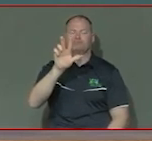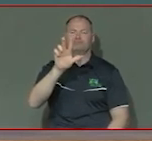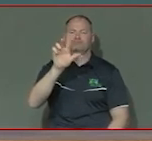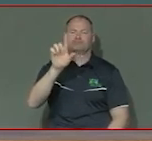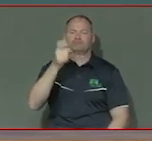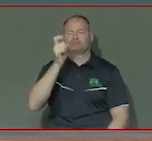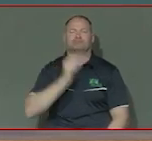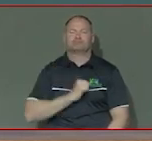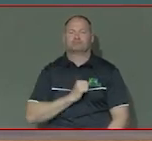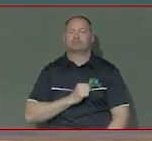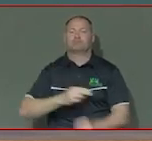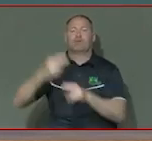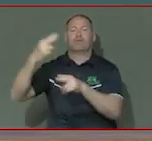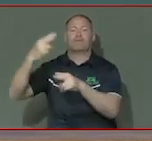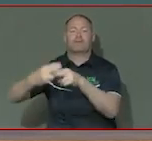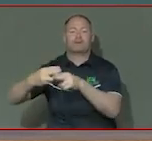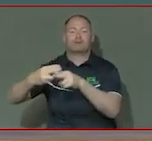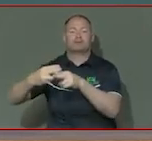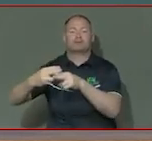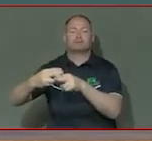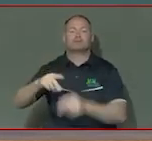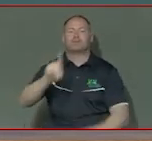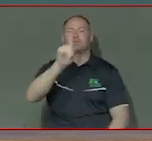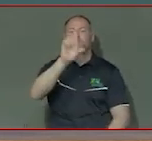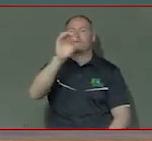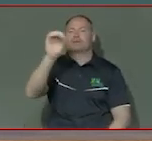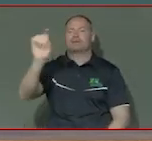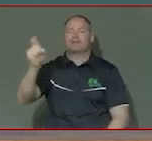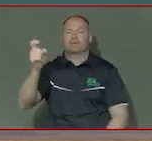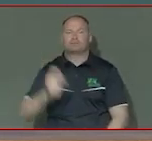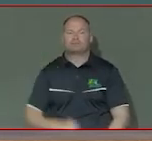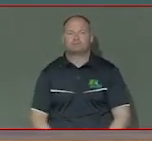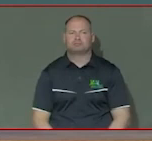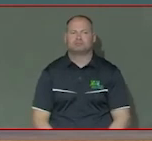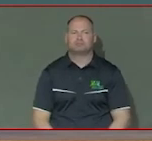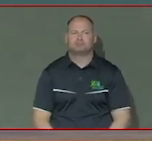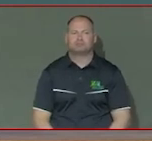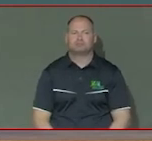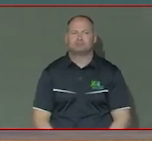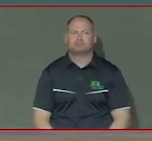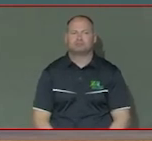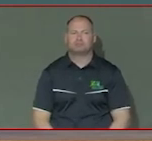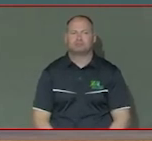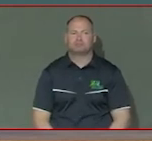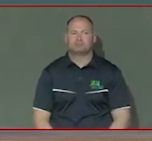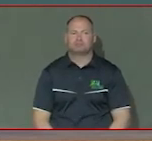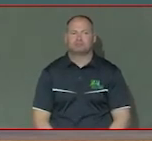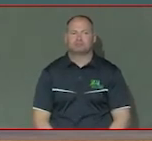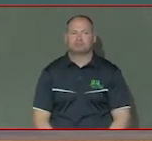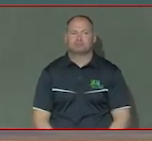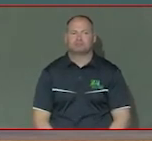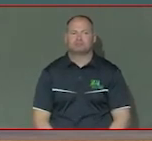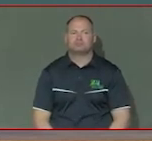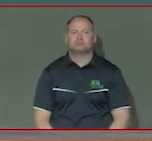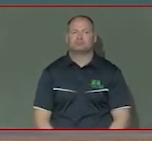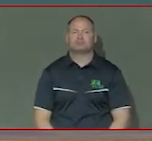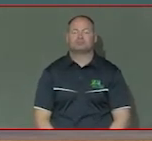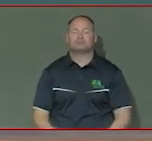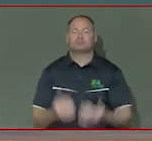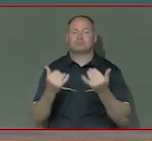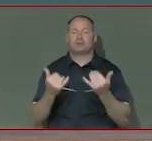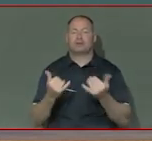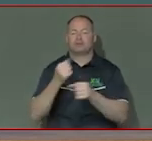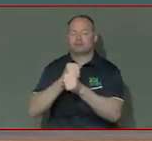the final dividends was 100,000. So that means our dividends for the year